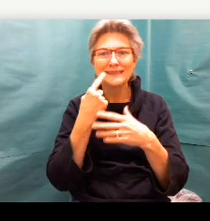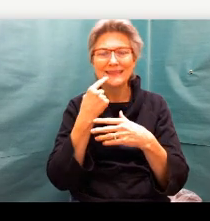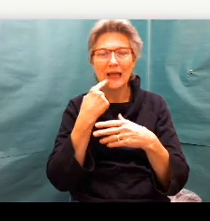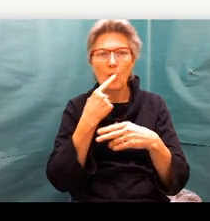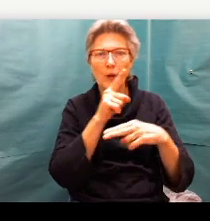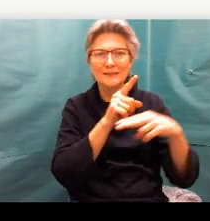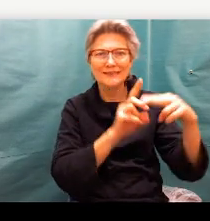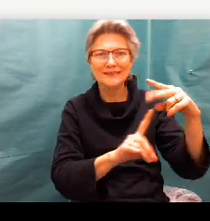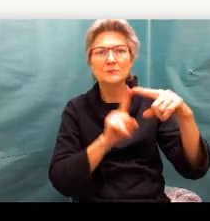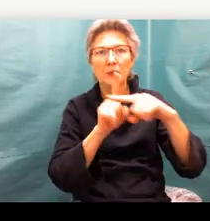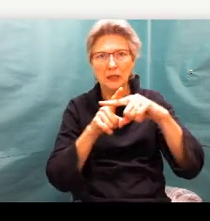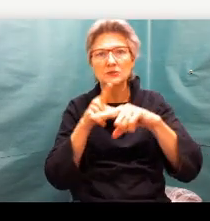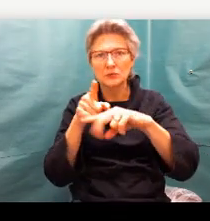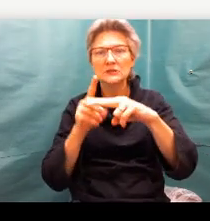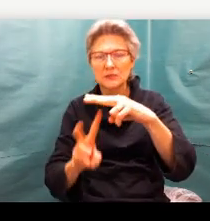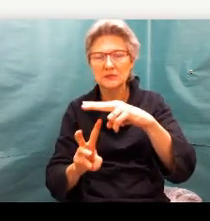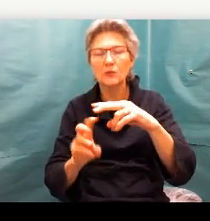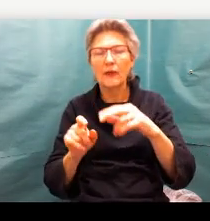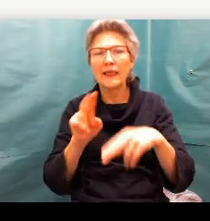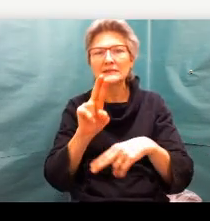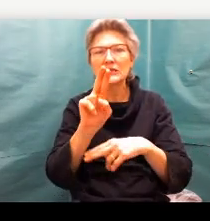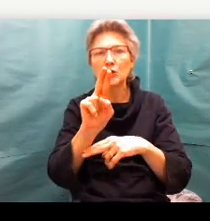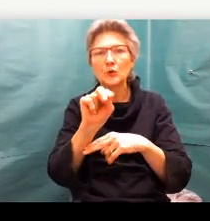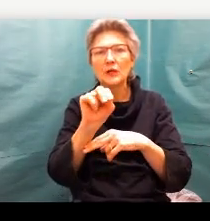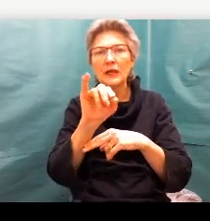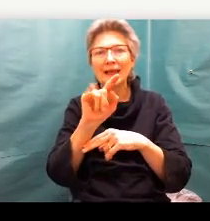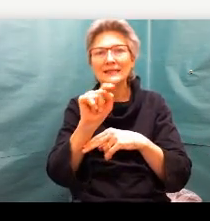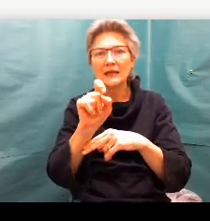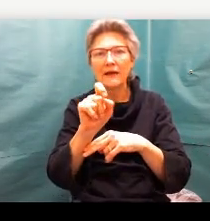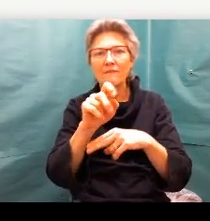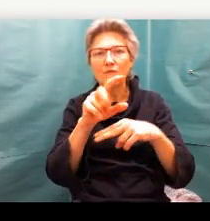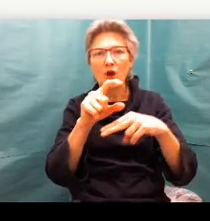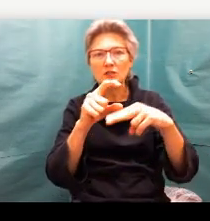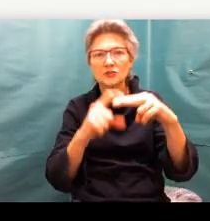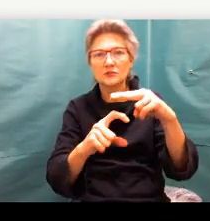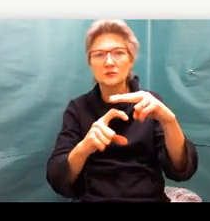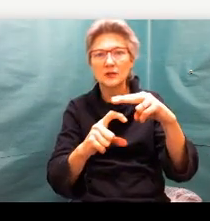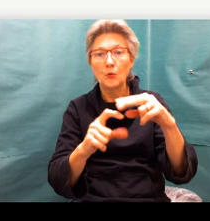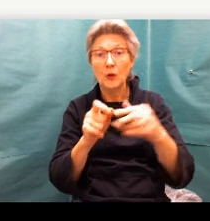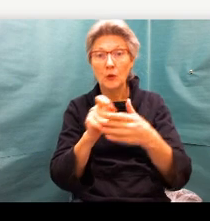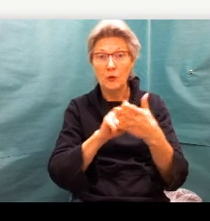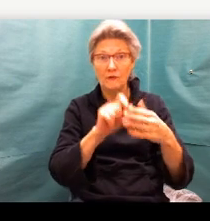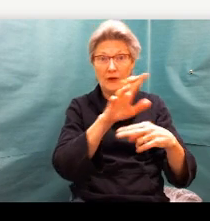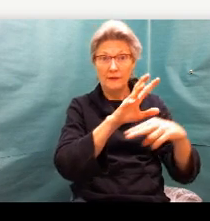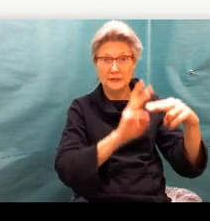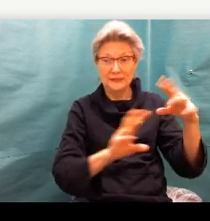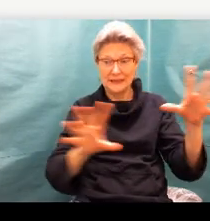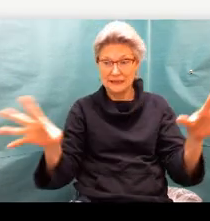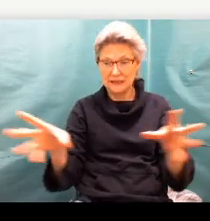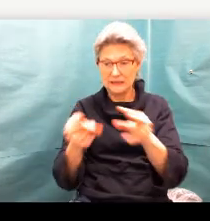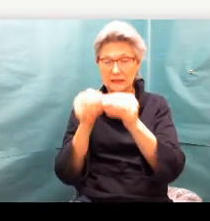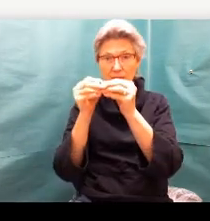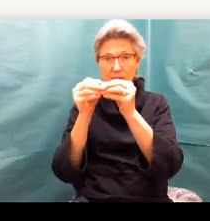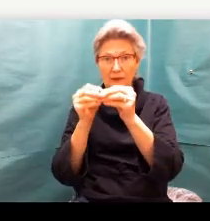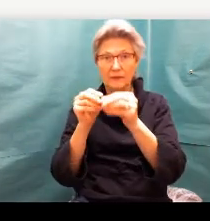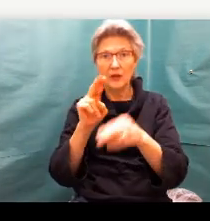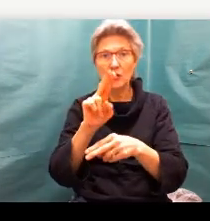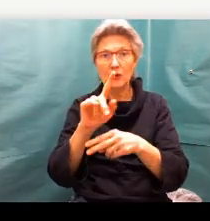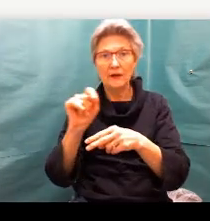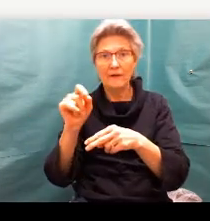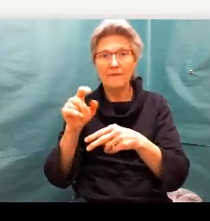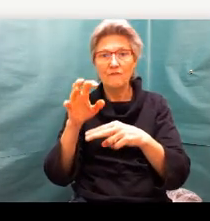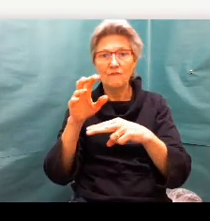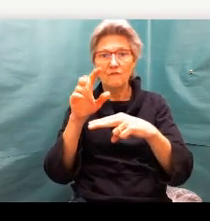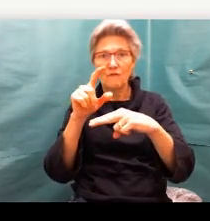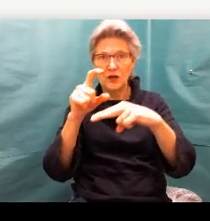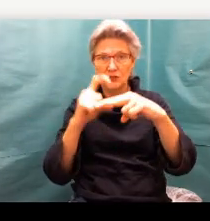because those are our unit fractions. So here we wrote 5/6 as a sum of the unit fractions. We also, I'm gonna